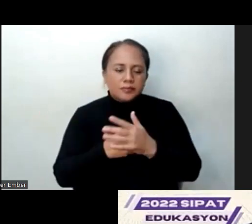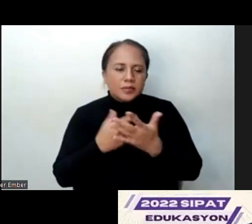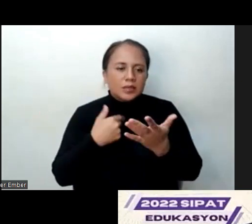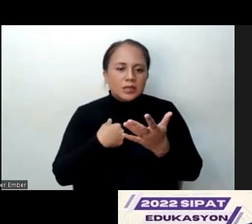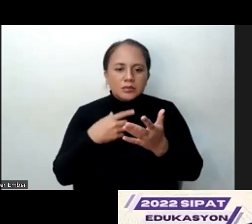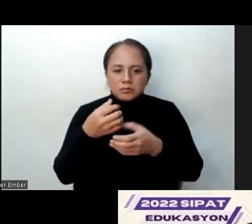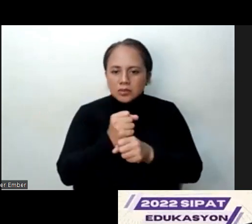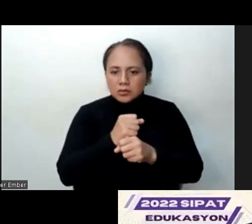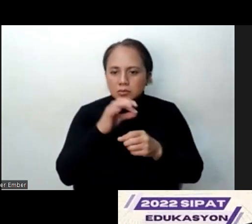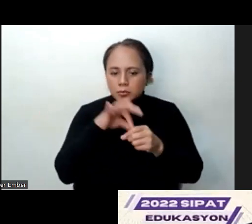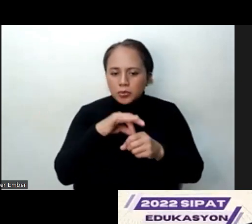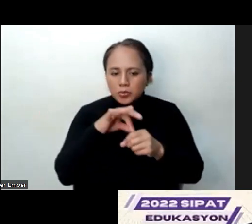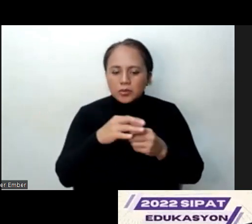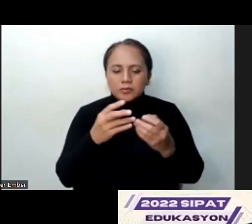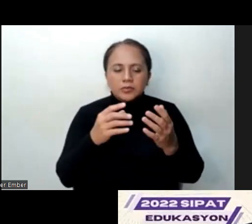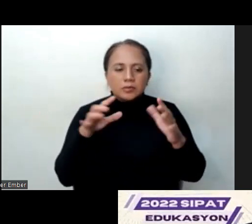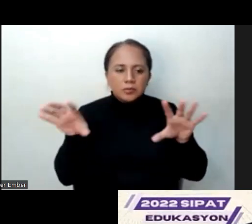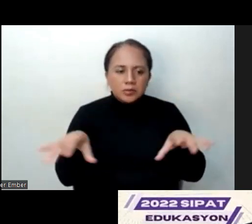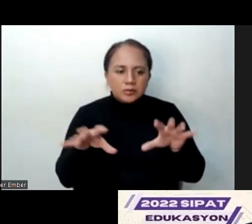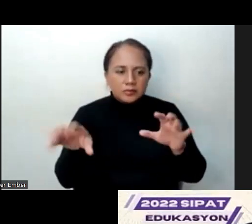designing their programs or efforts?